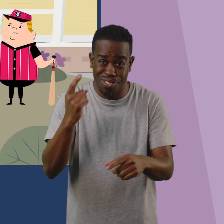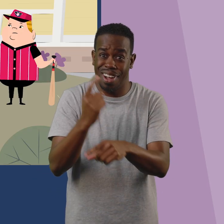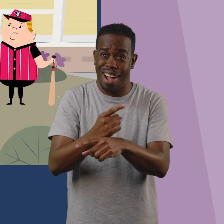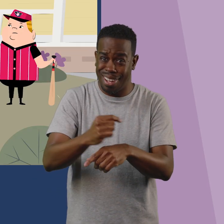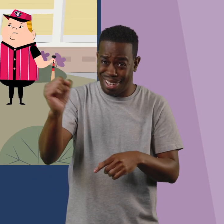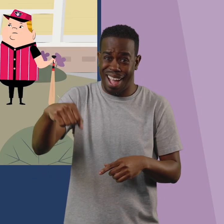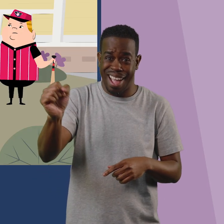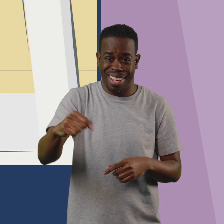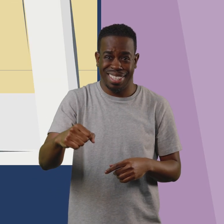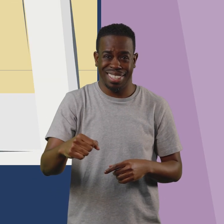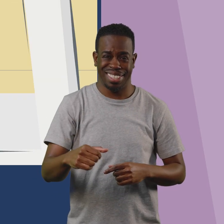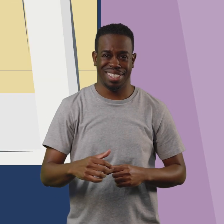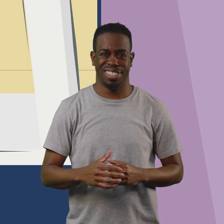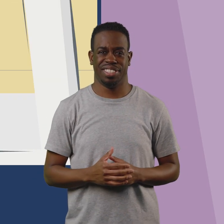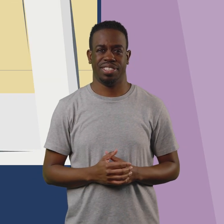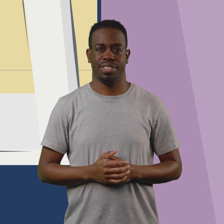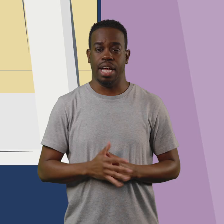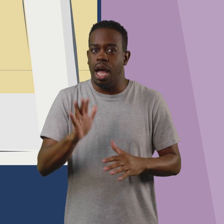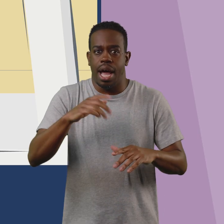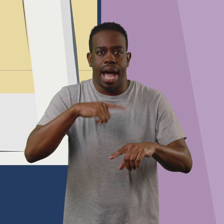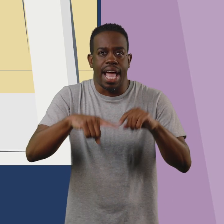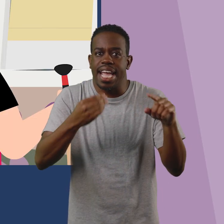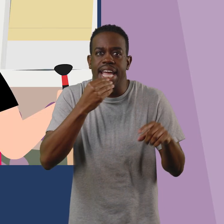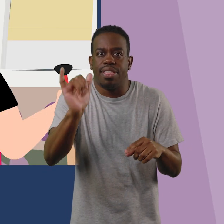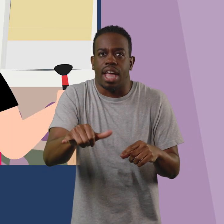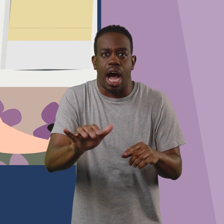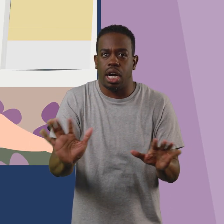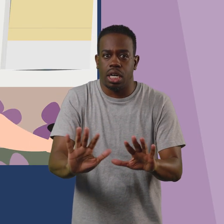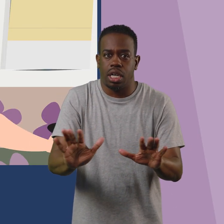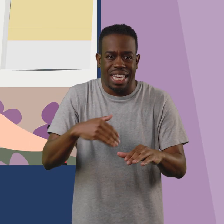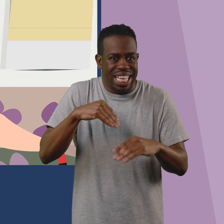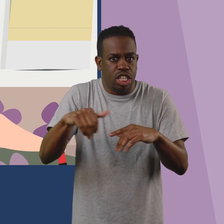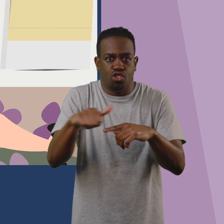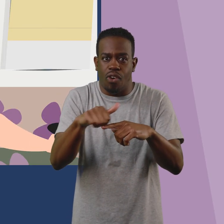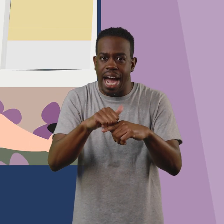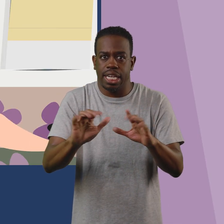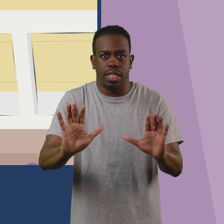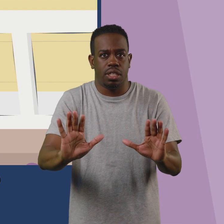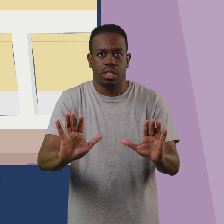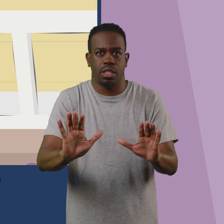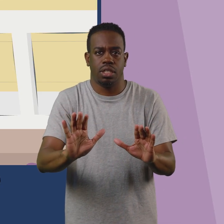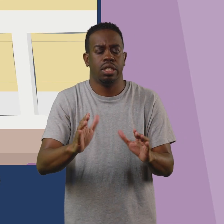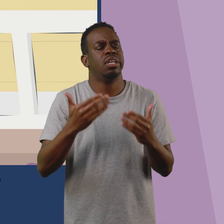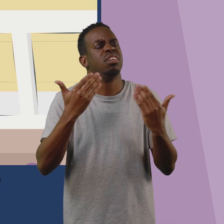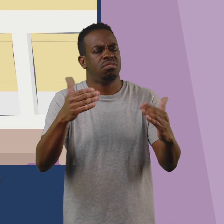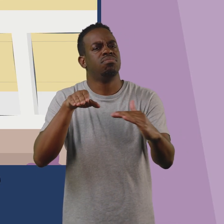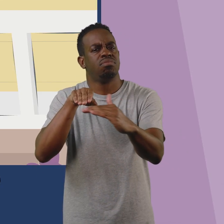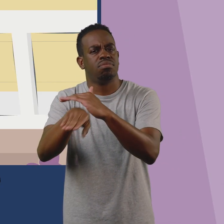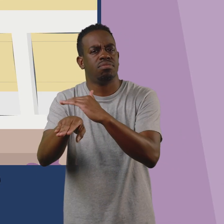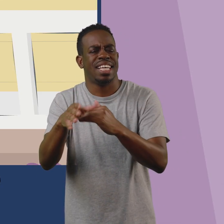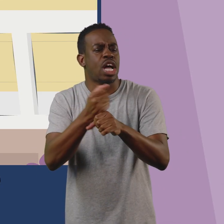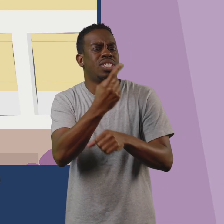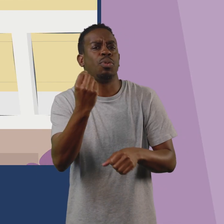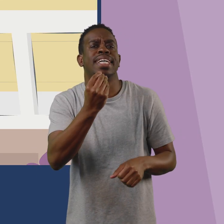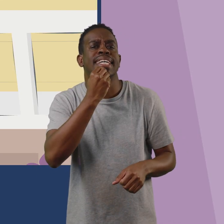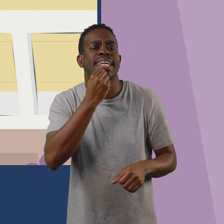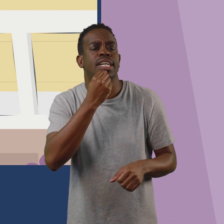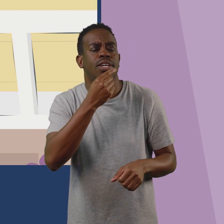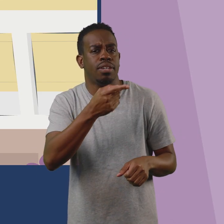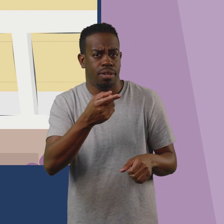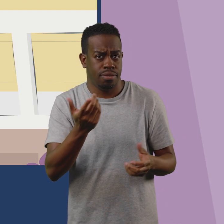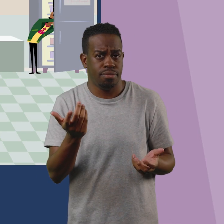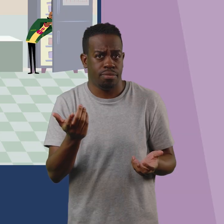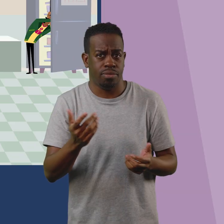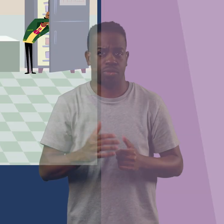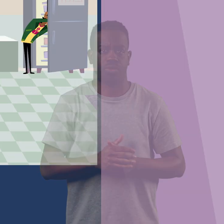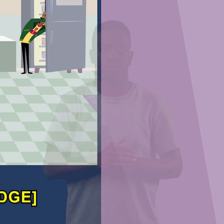Yeah? I can't eat that. I'm in training. Well, then let's go inside and get you something you can